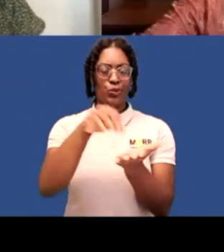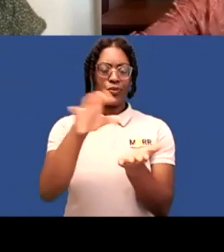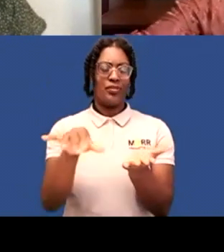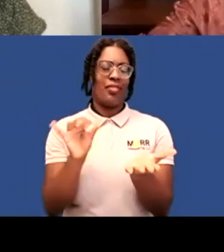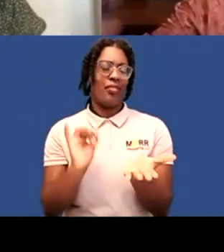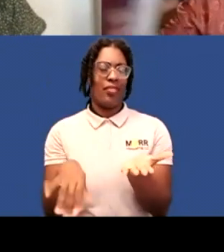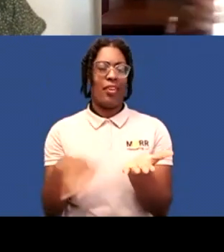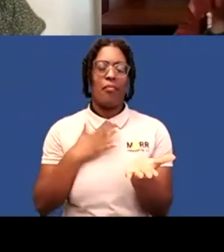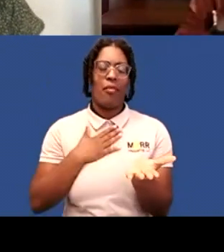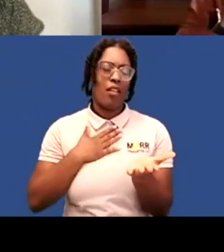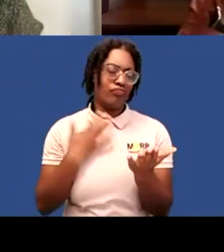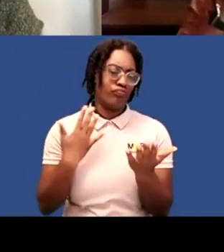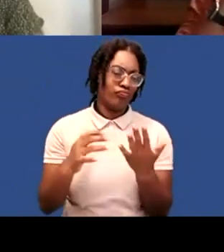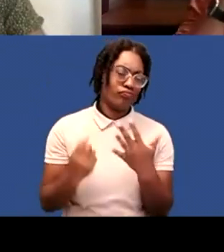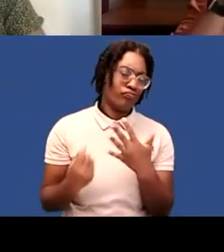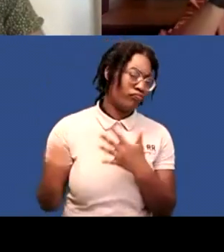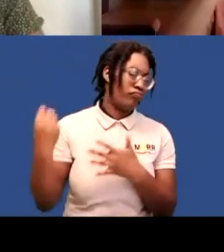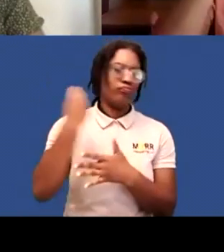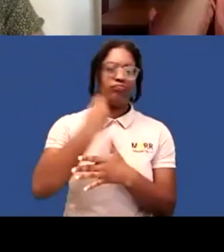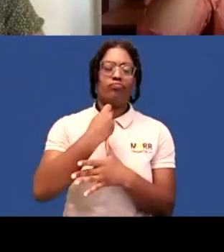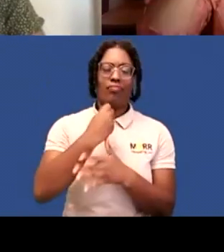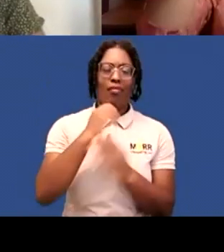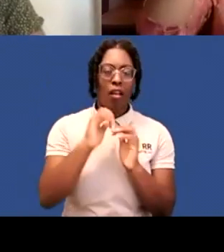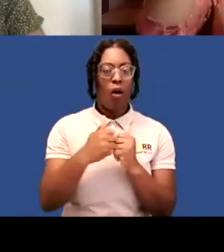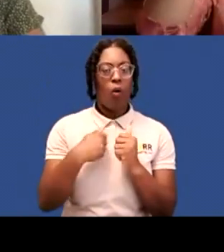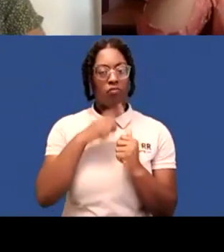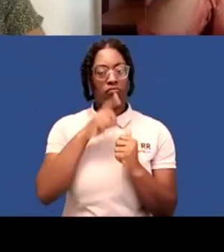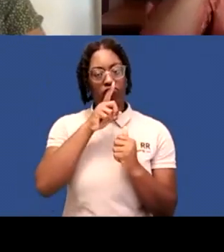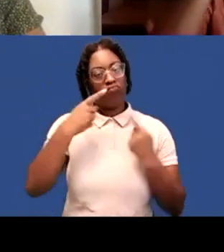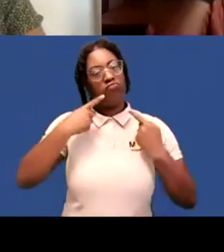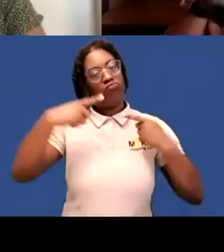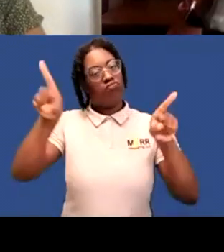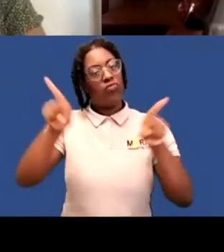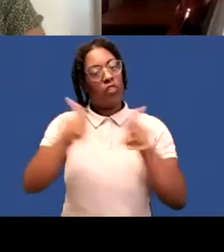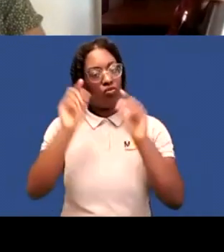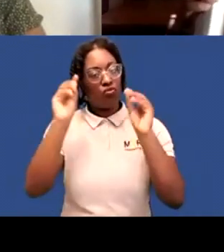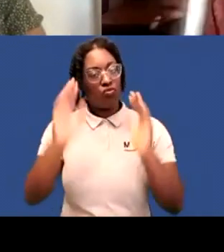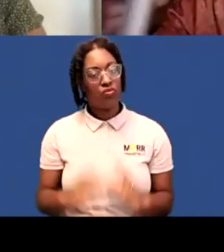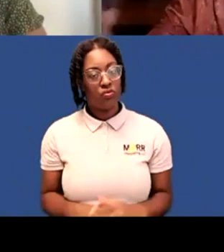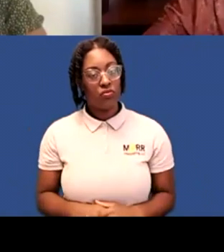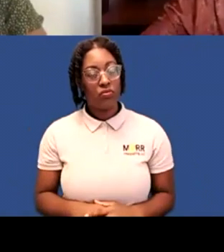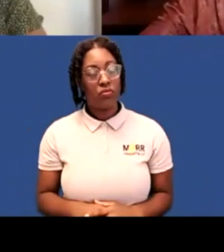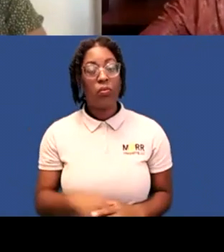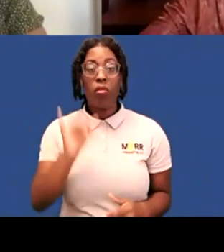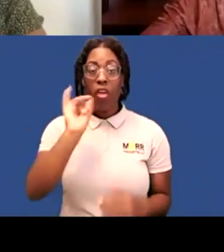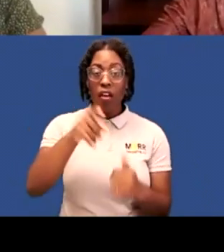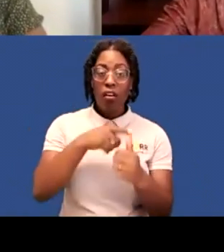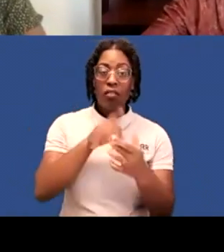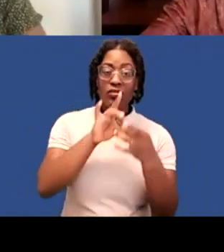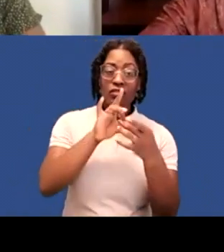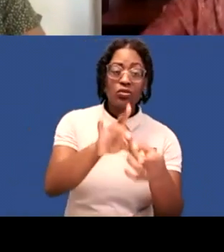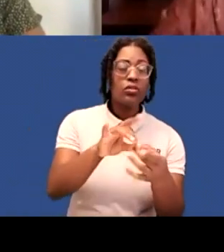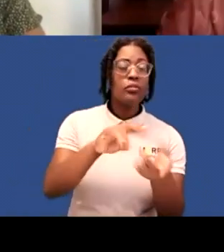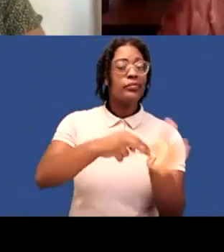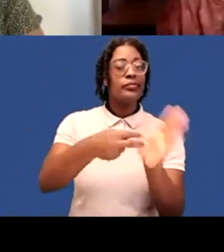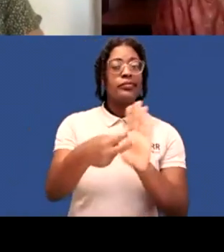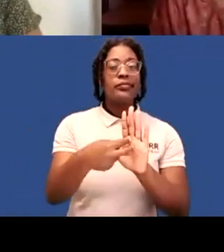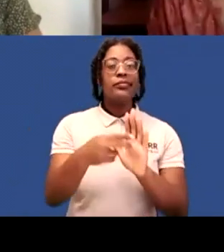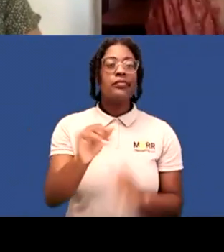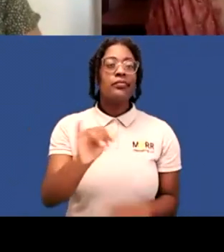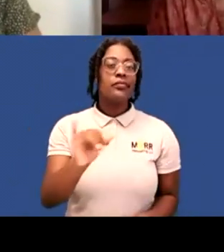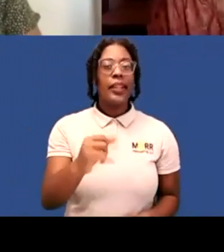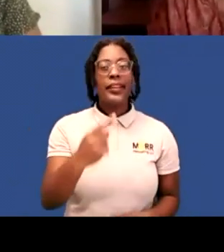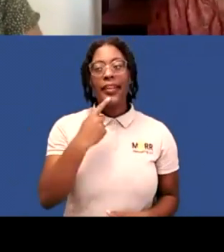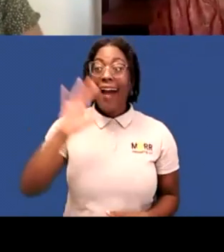my key ingredient in teaching. And not only just my relationship in terms of me saying, hi, how are